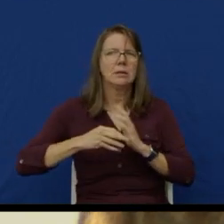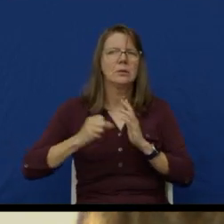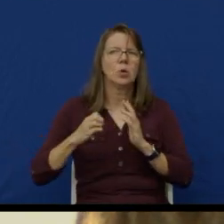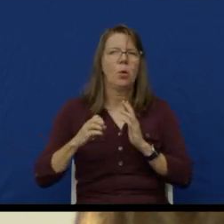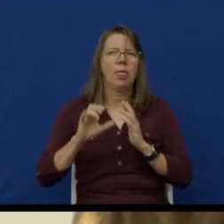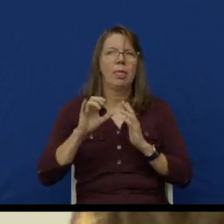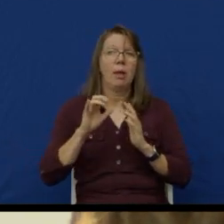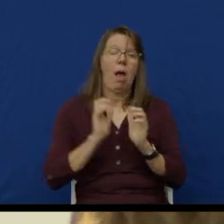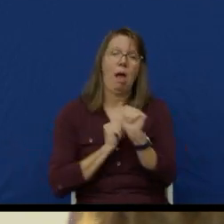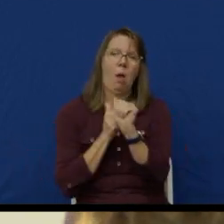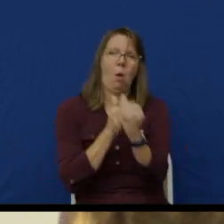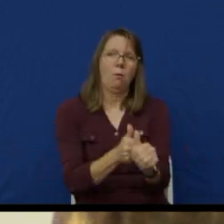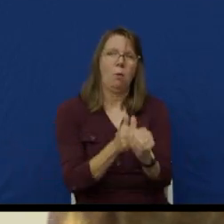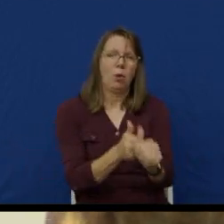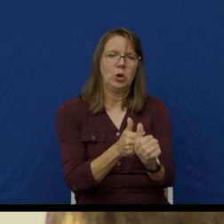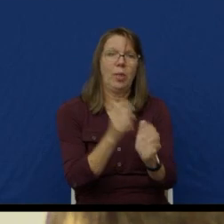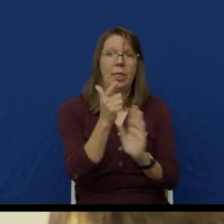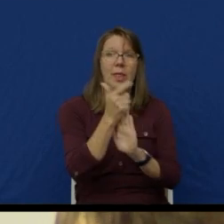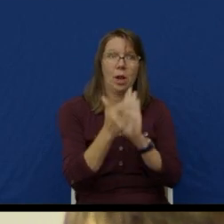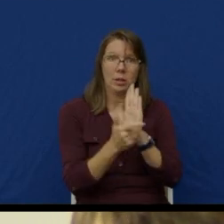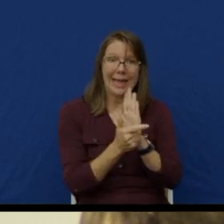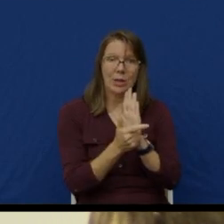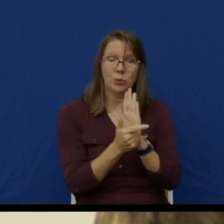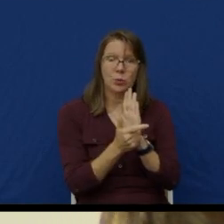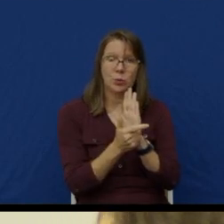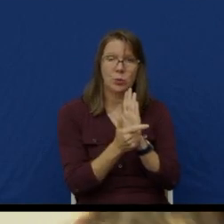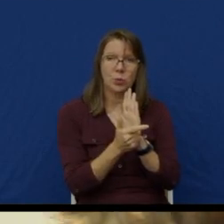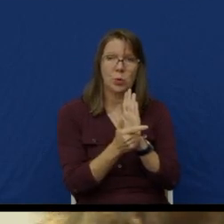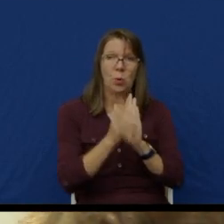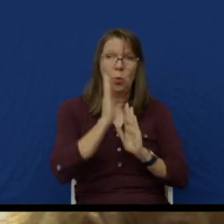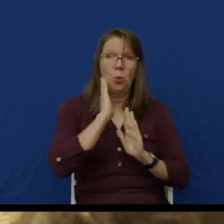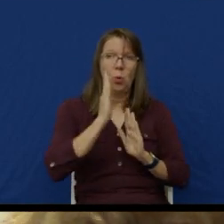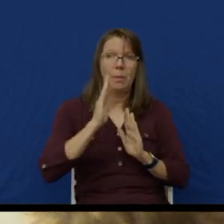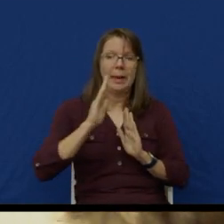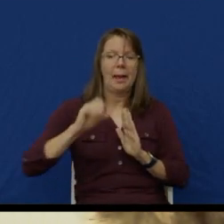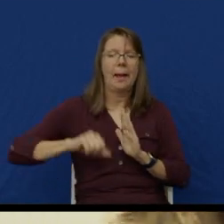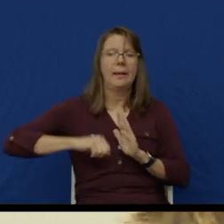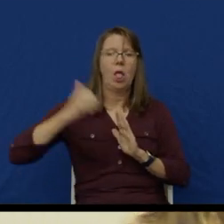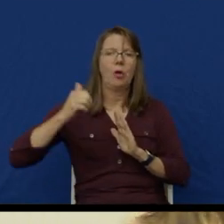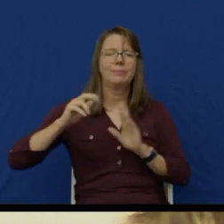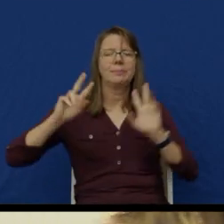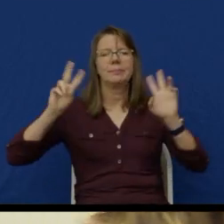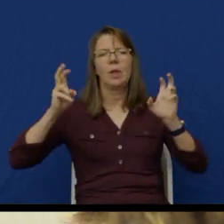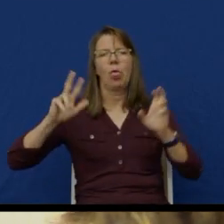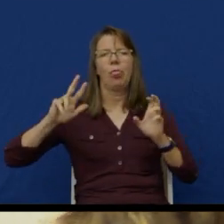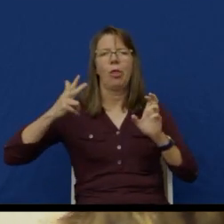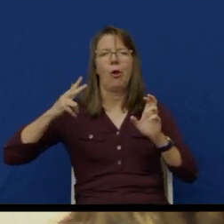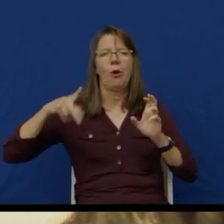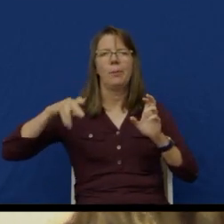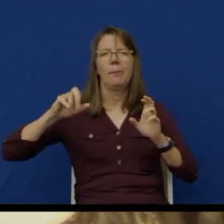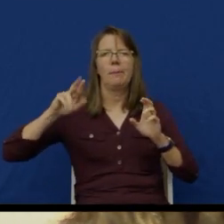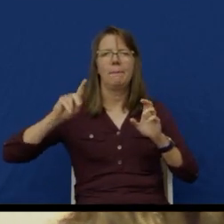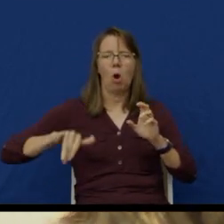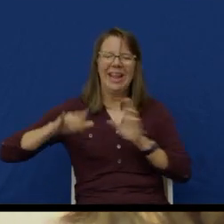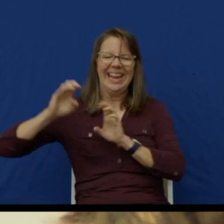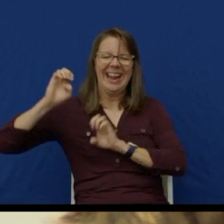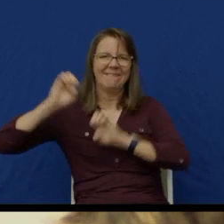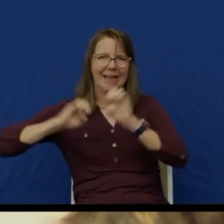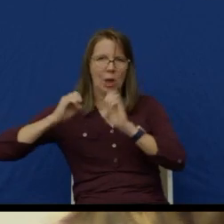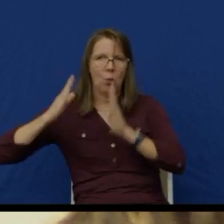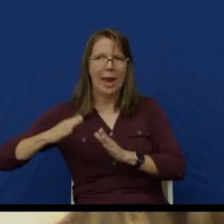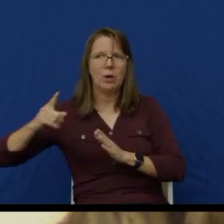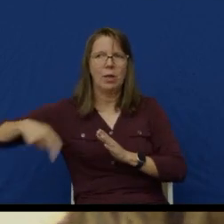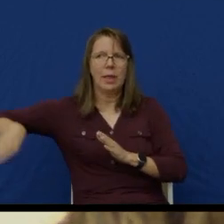be, according to the statute, there will also be a third-party evaluator that will be part